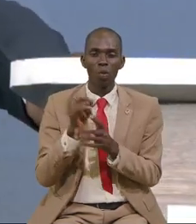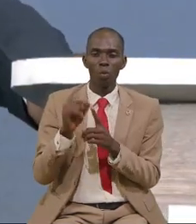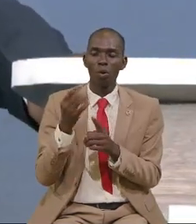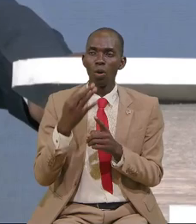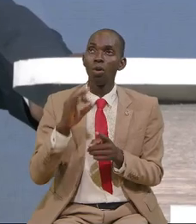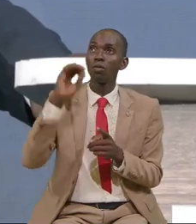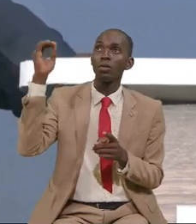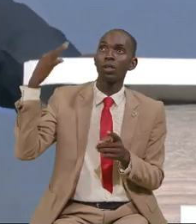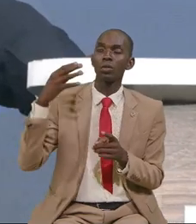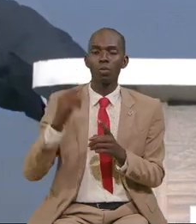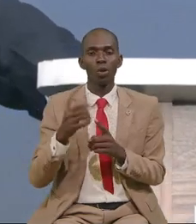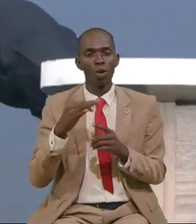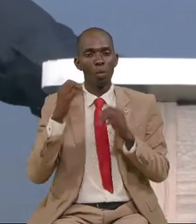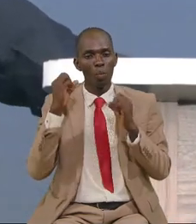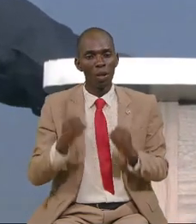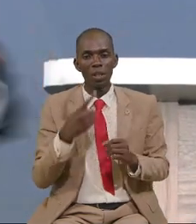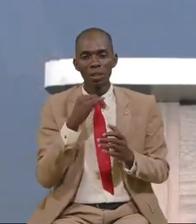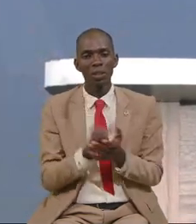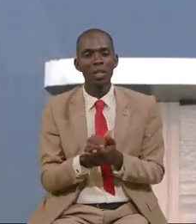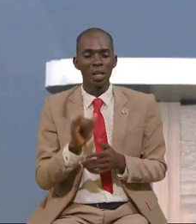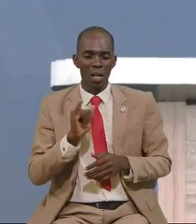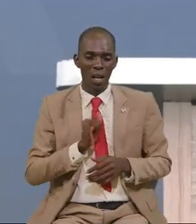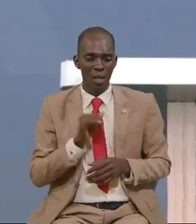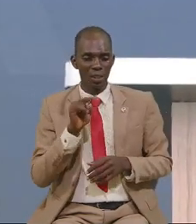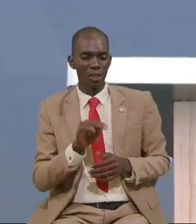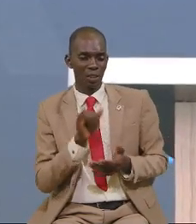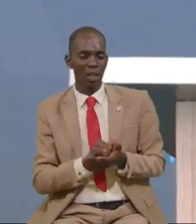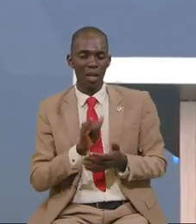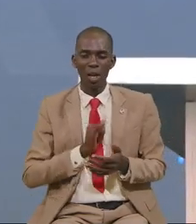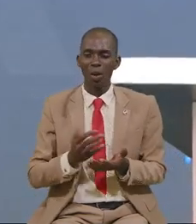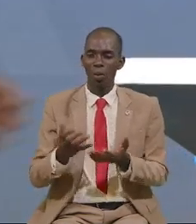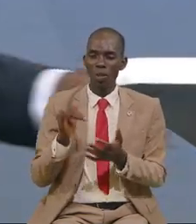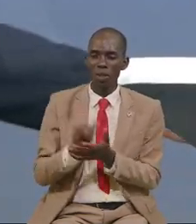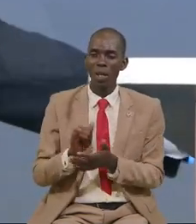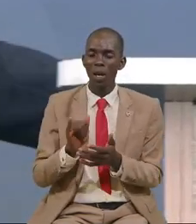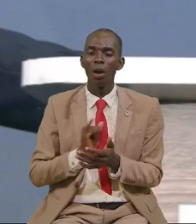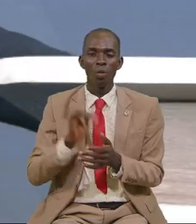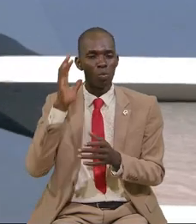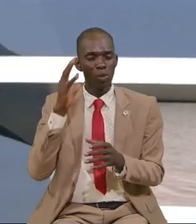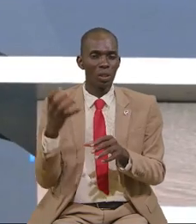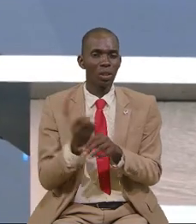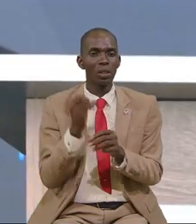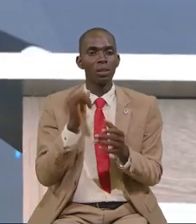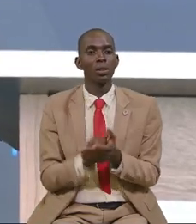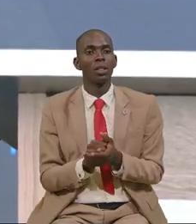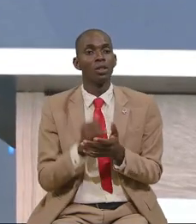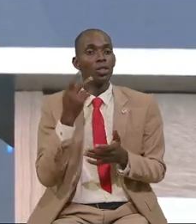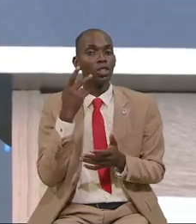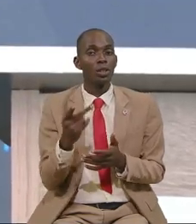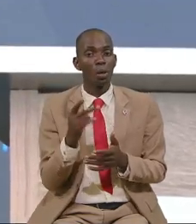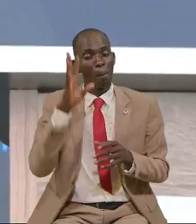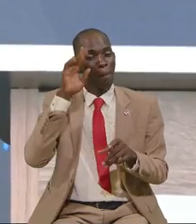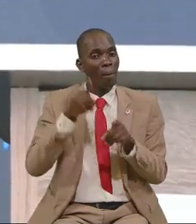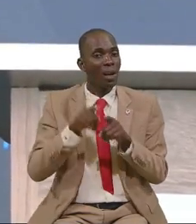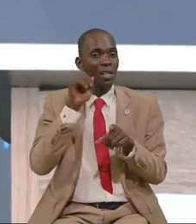I need that. I want that. I will get that. That's why they wait behind to pray. He said, brethren, I